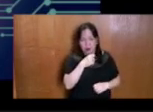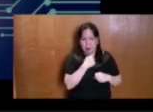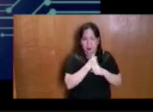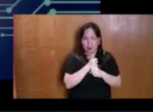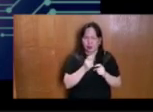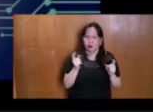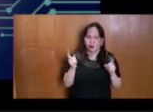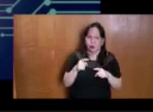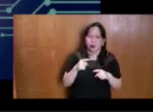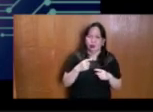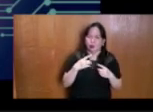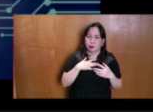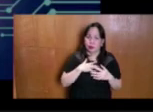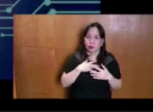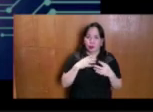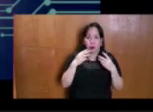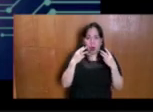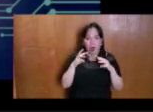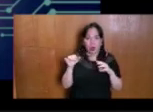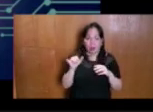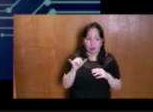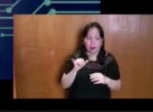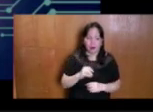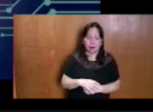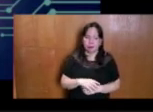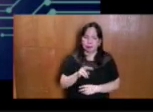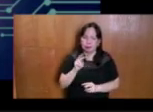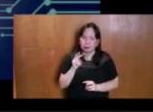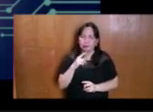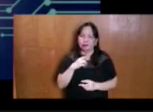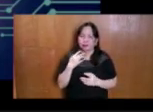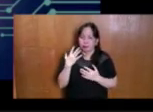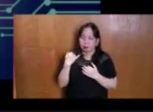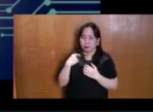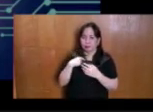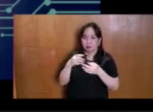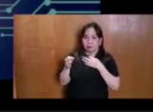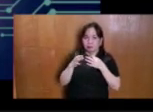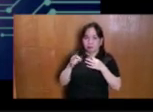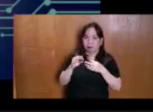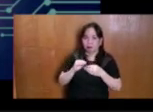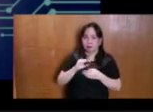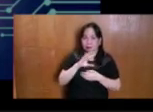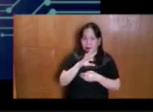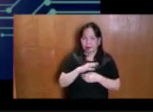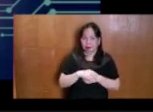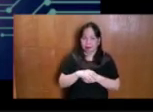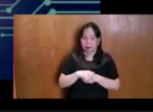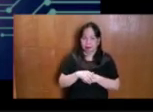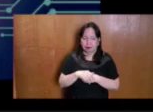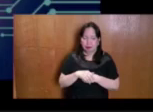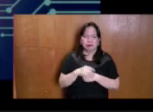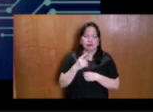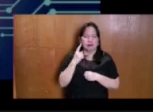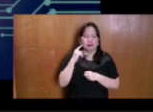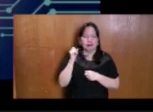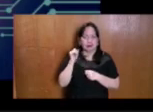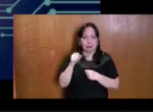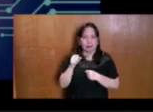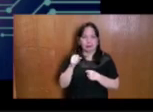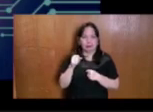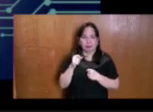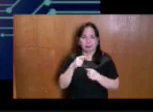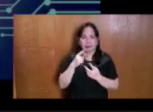I encourage you to check it out even as I explain my slides. It's something that you can do. You're used